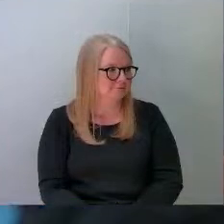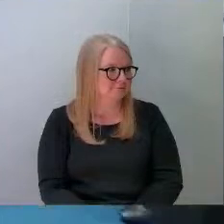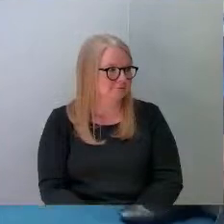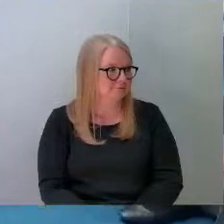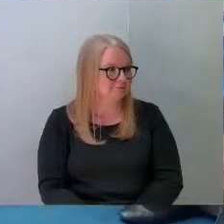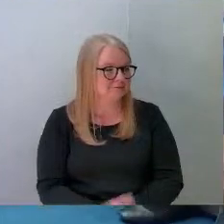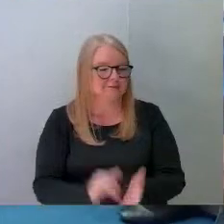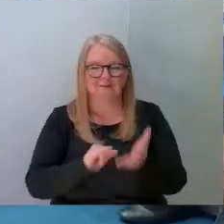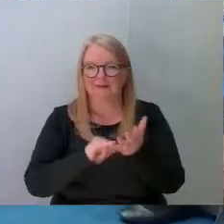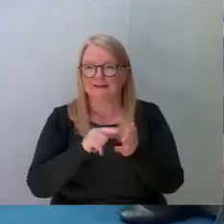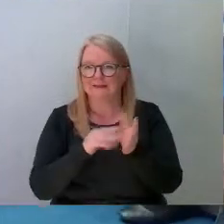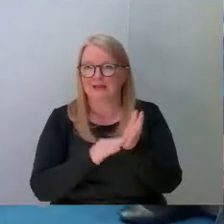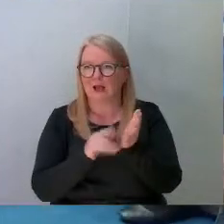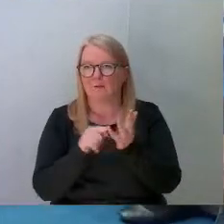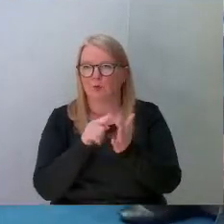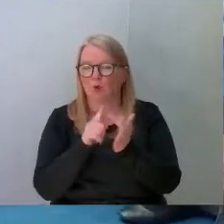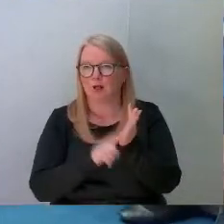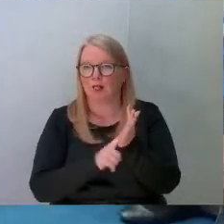Samuel Taylor.